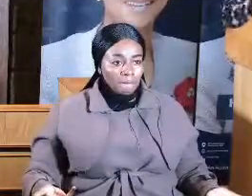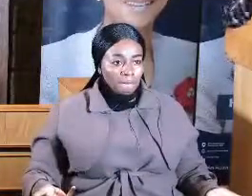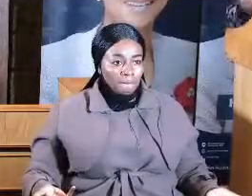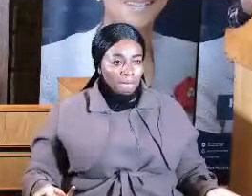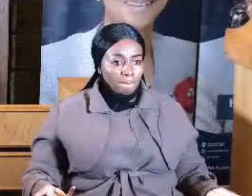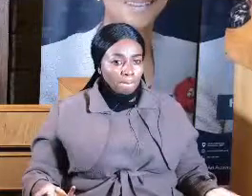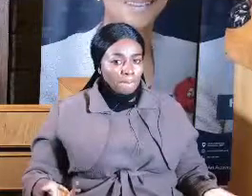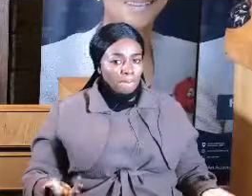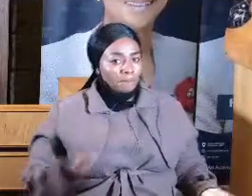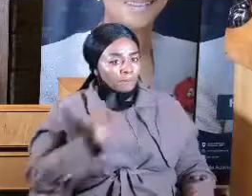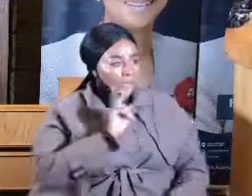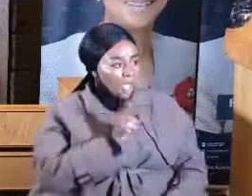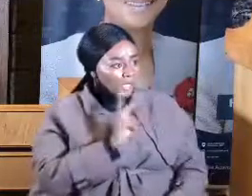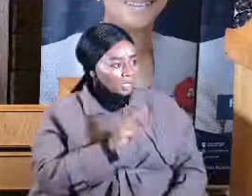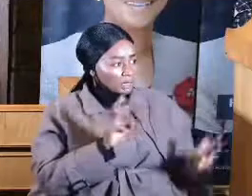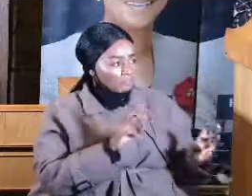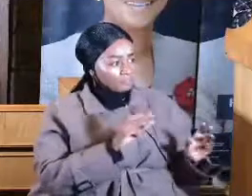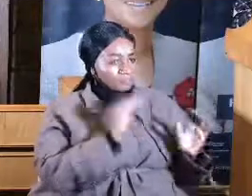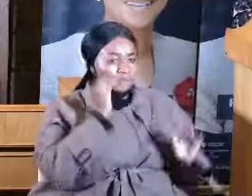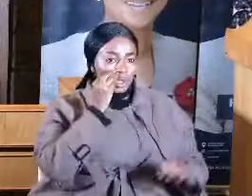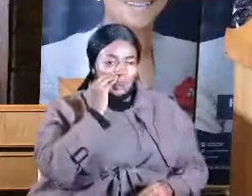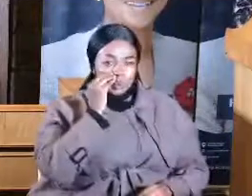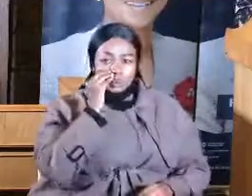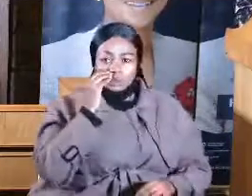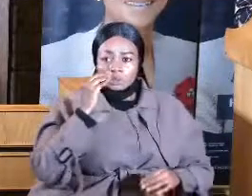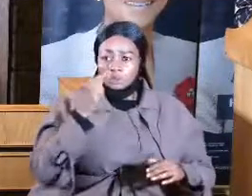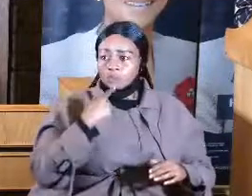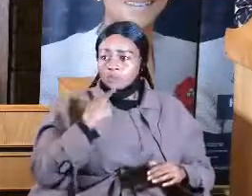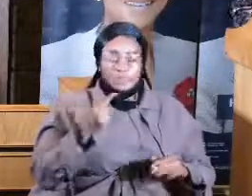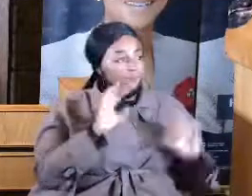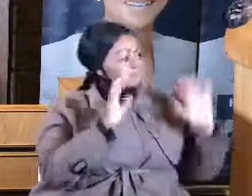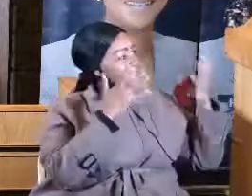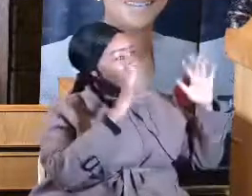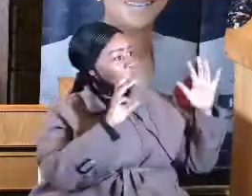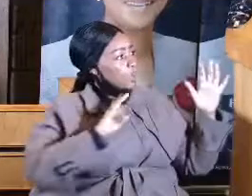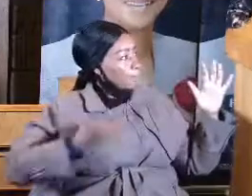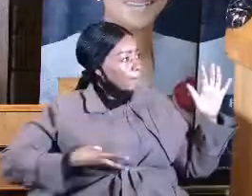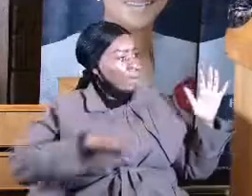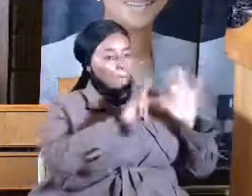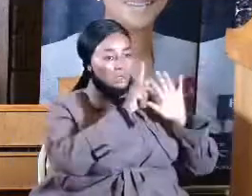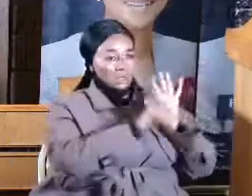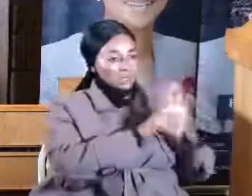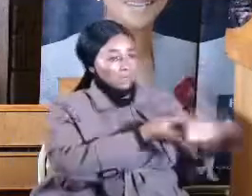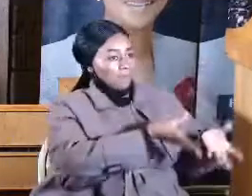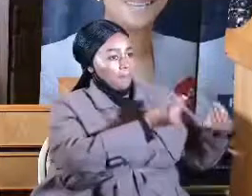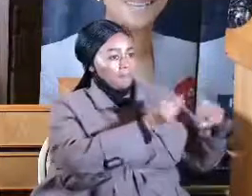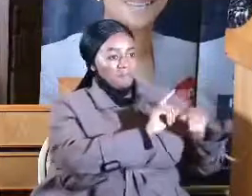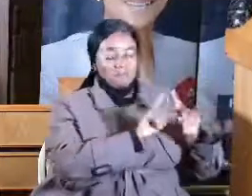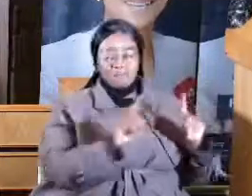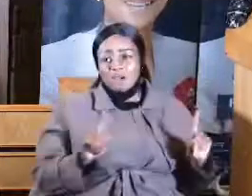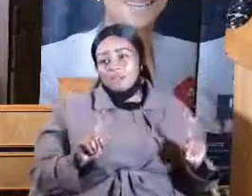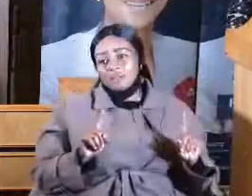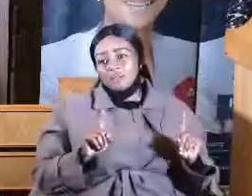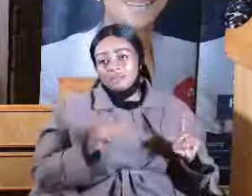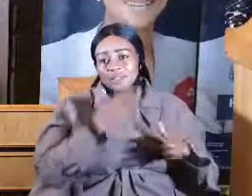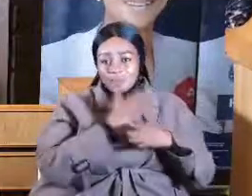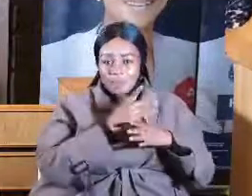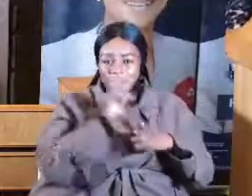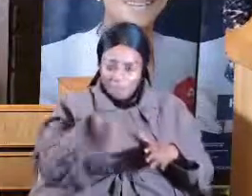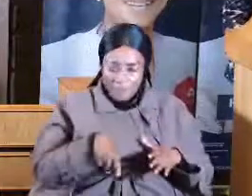And you look at it and we praise the fact that women are now in these positions, but still they are preferring to work with the men.